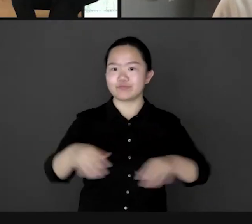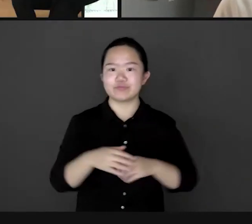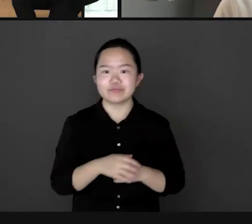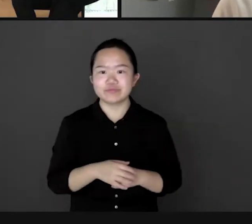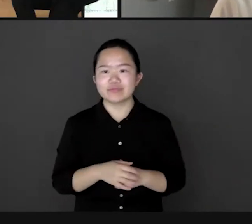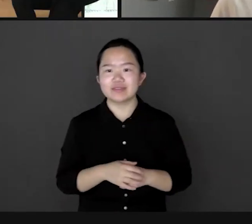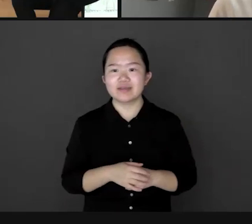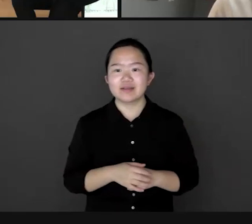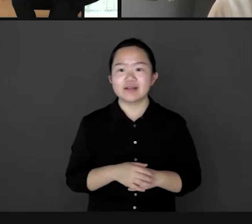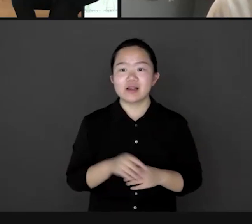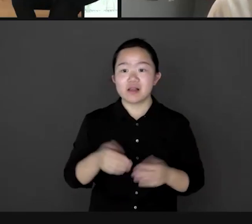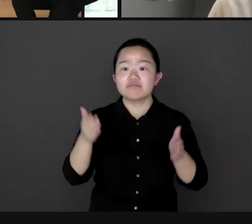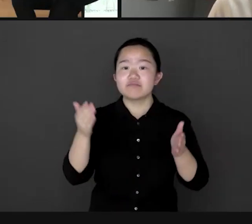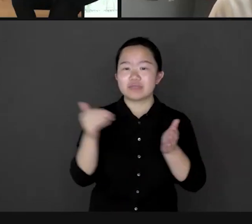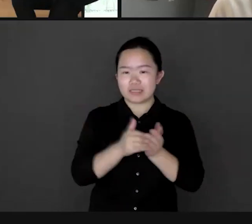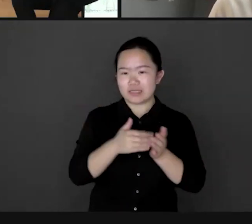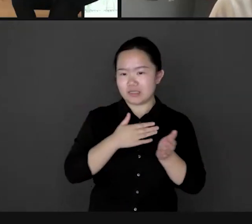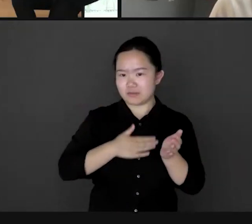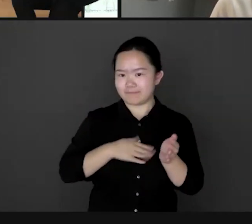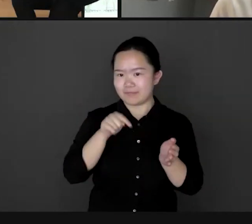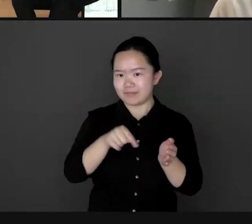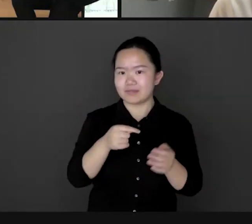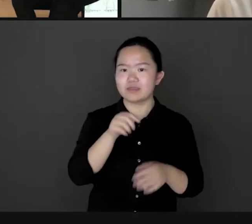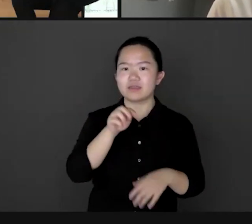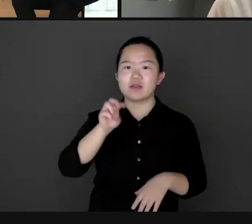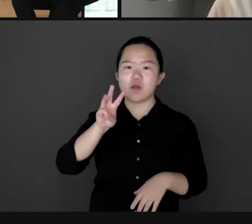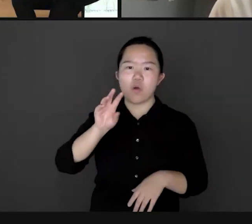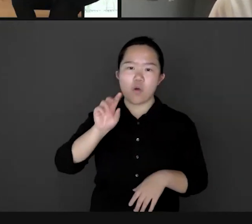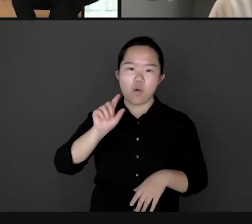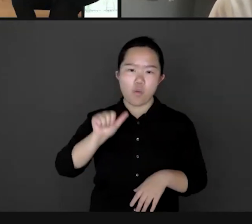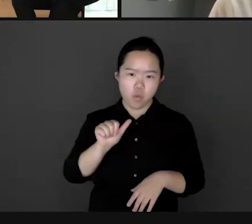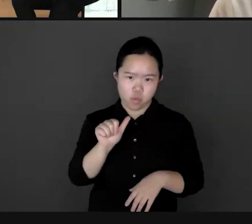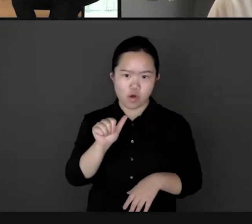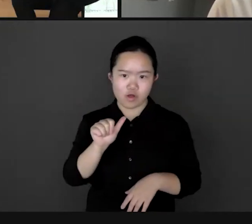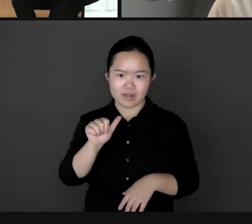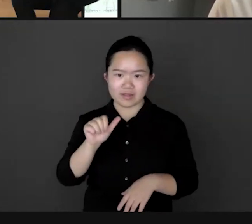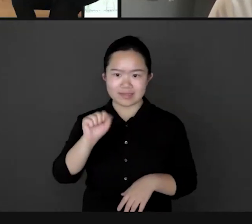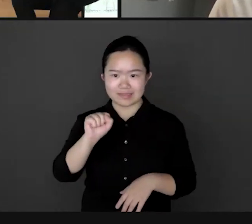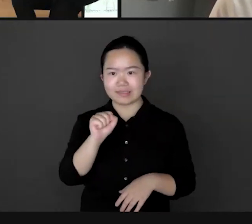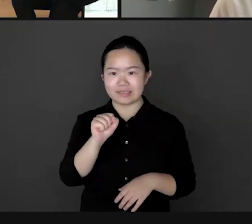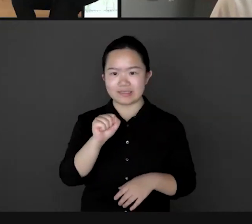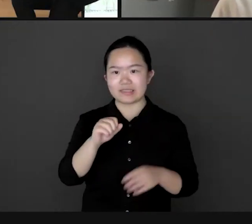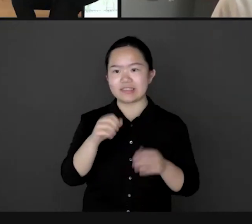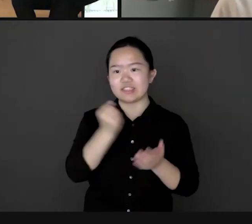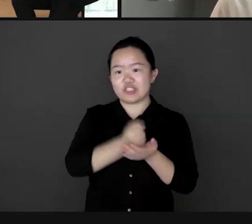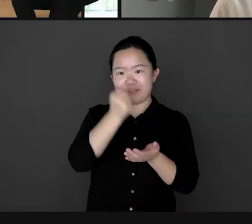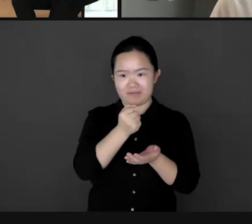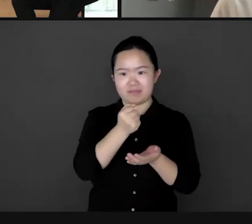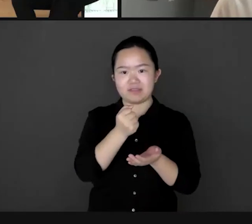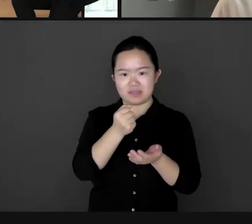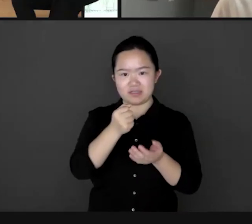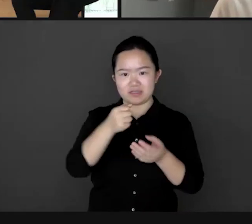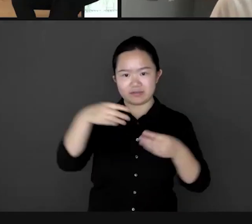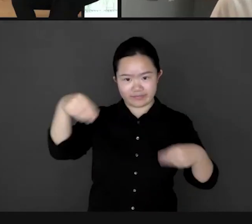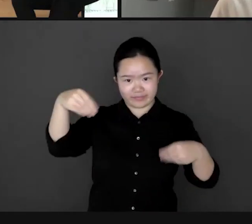experience, professional, and it's not a knowledge-based certification. So when professionals are going to apply for the